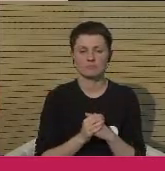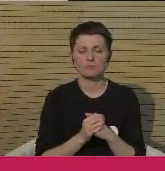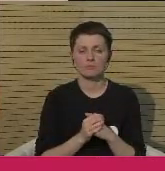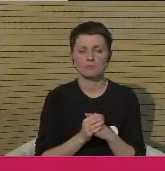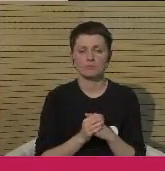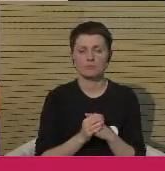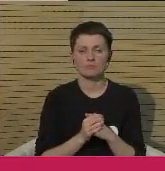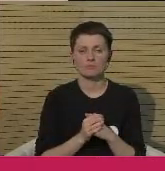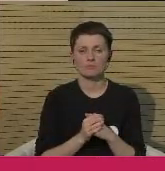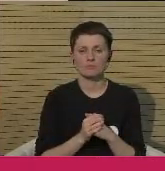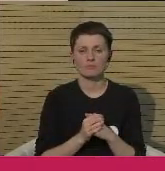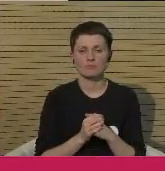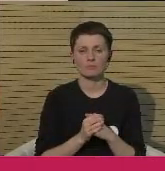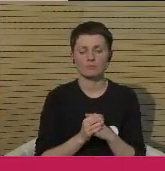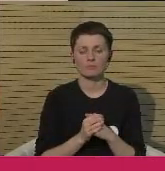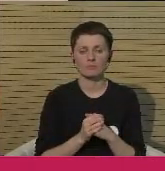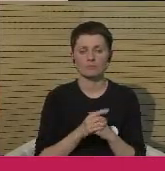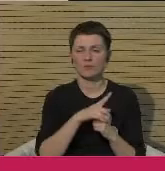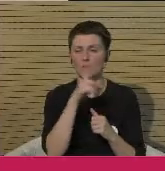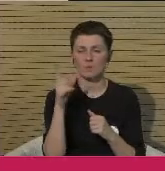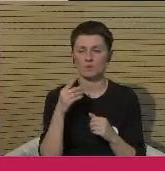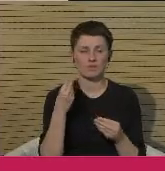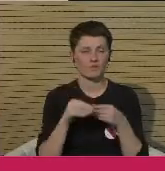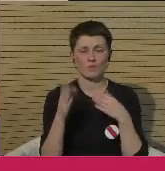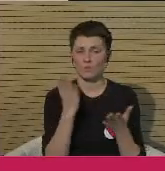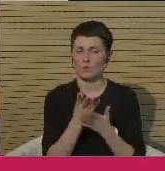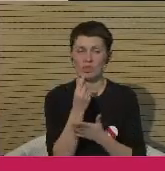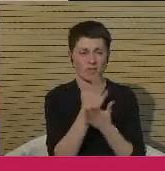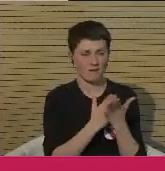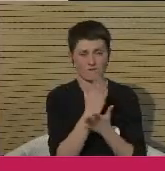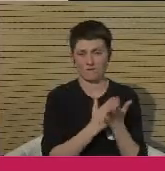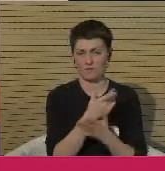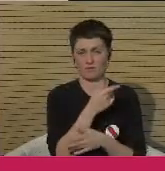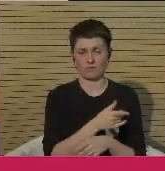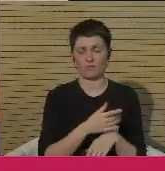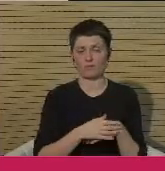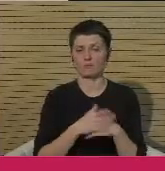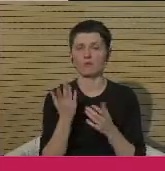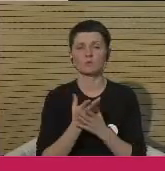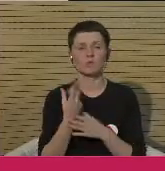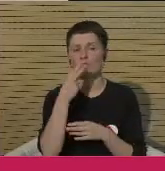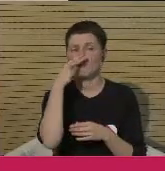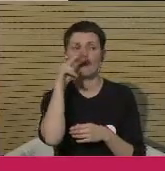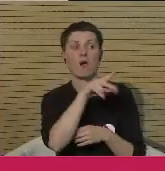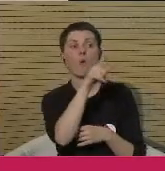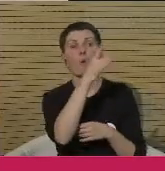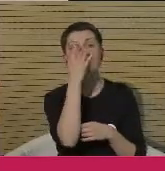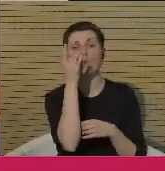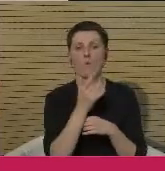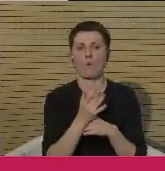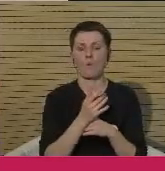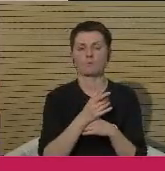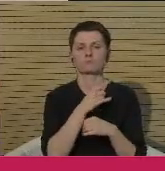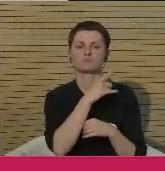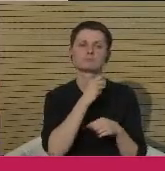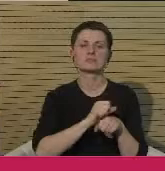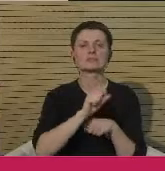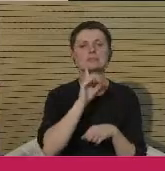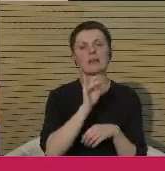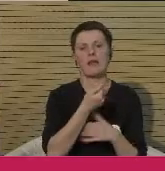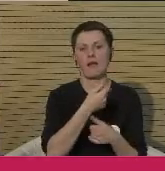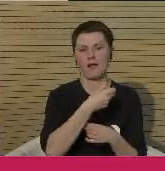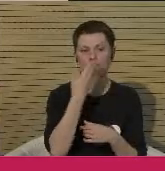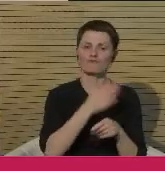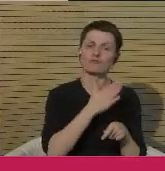as partners, because people do not believe any longer in Russian propaganda. They